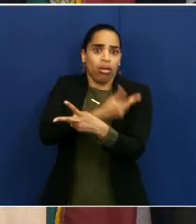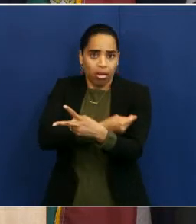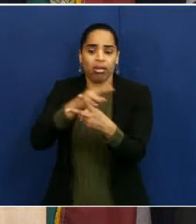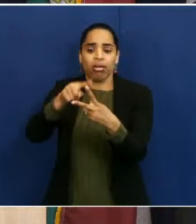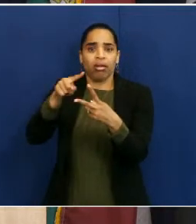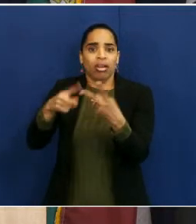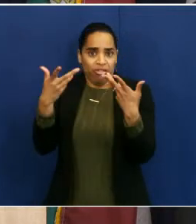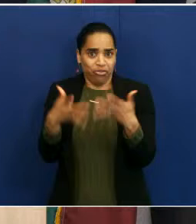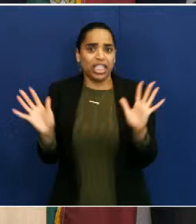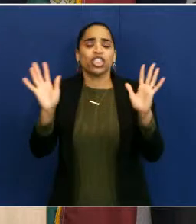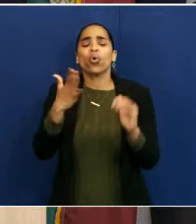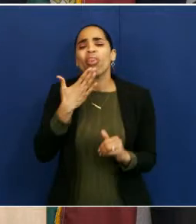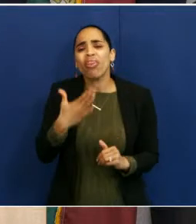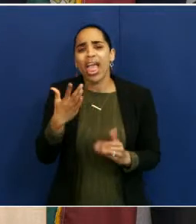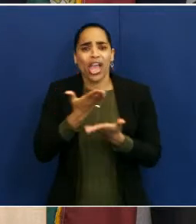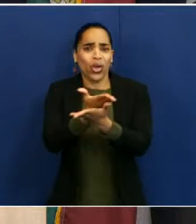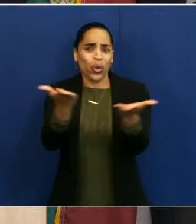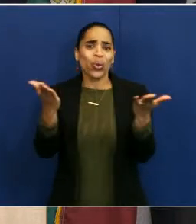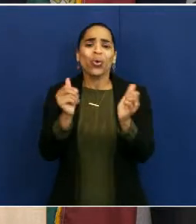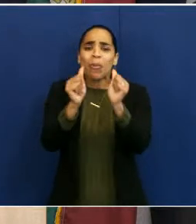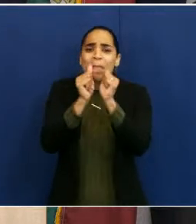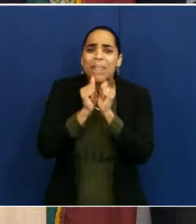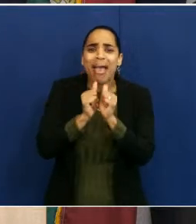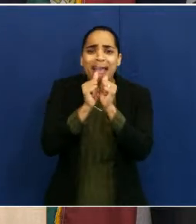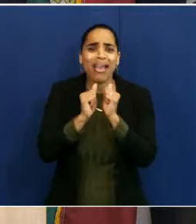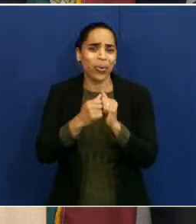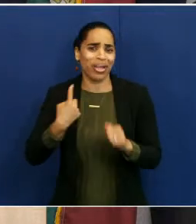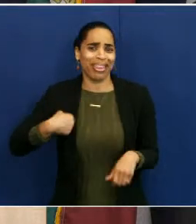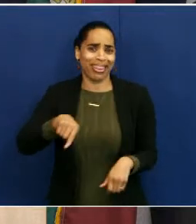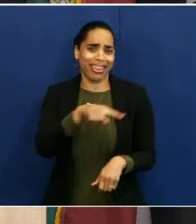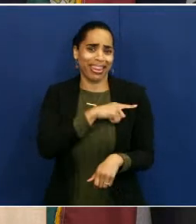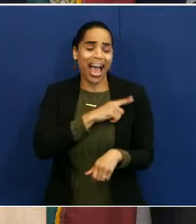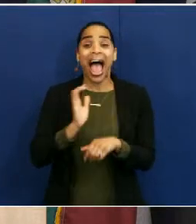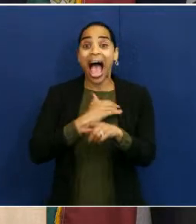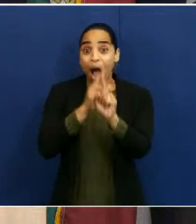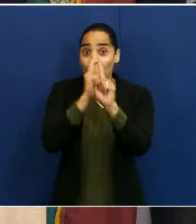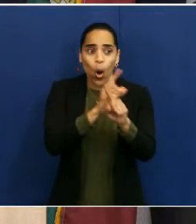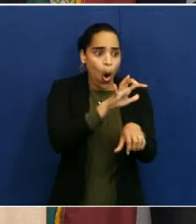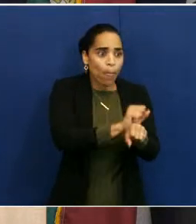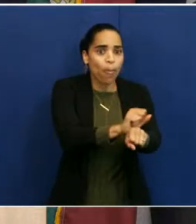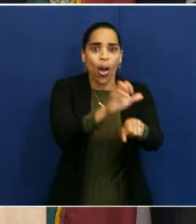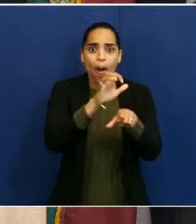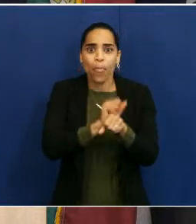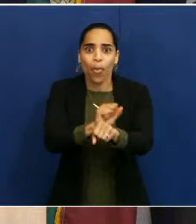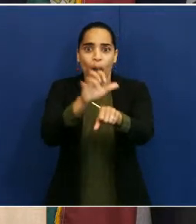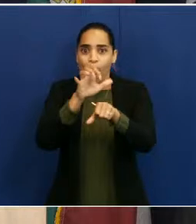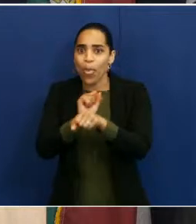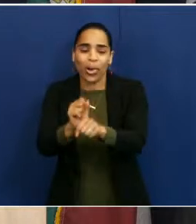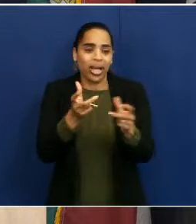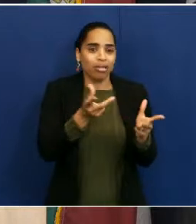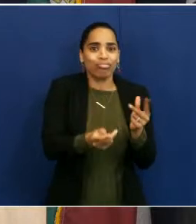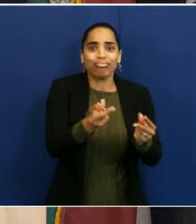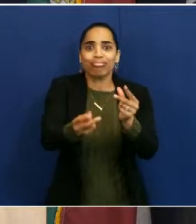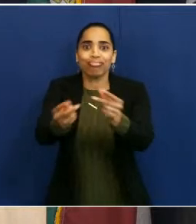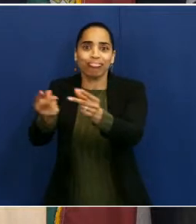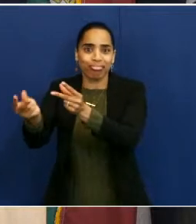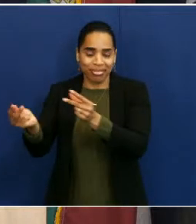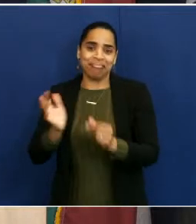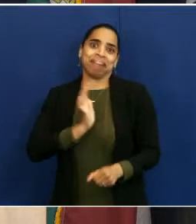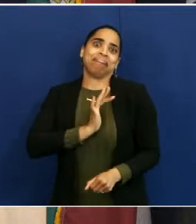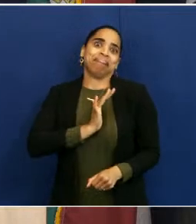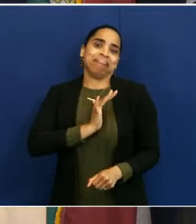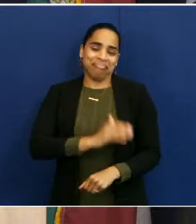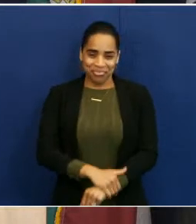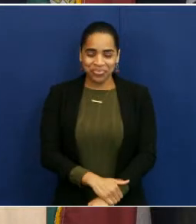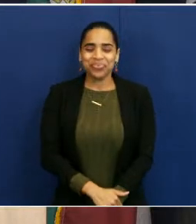we appreciate everyone's patience as we continue to have appointments be taken quickly, but are also encouraged by the general direction